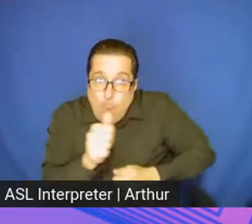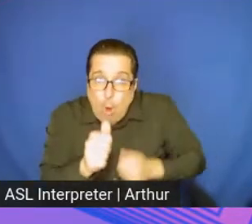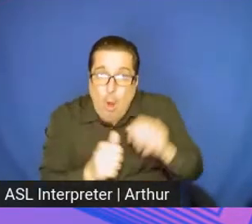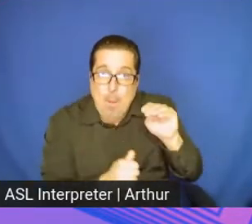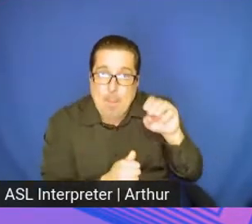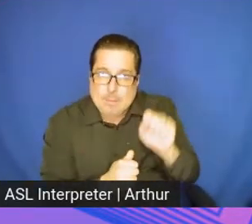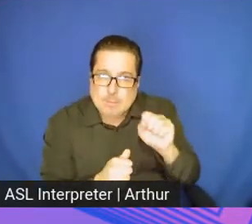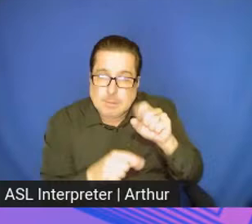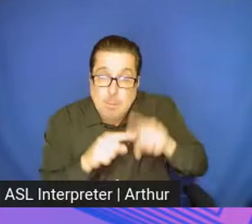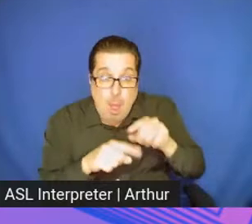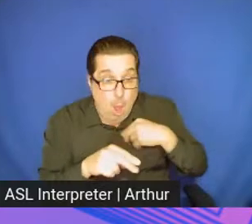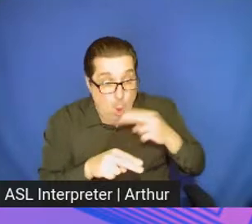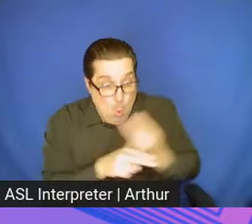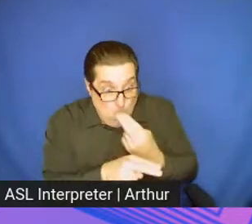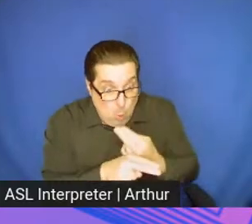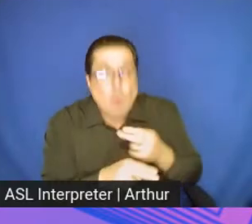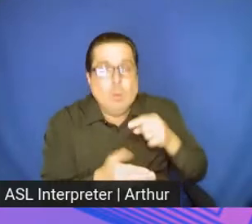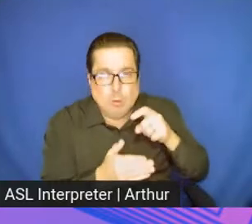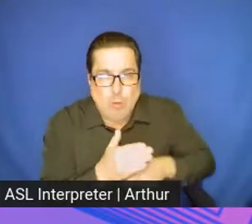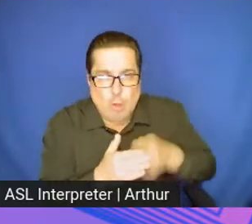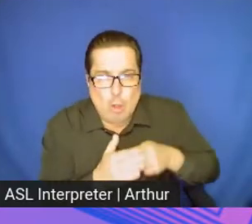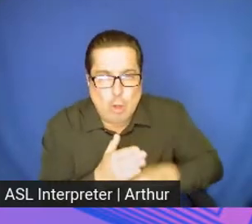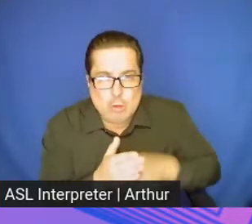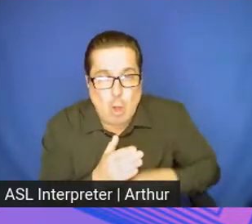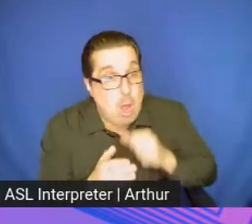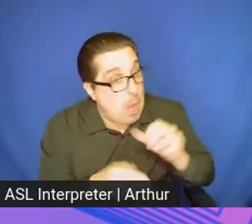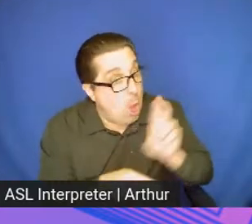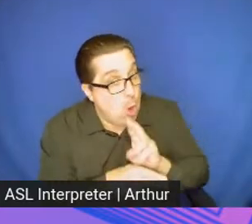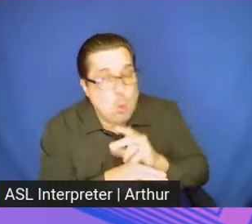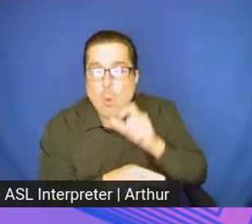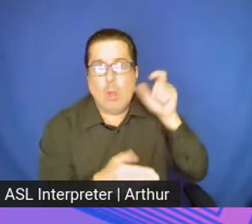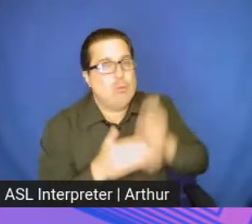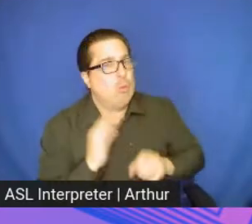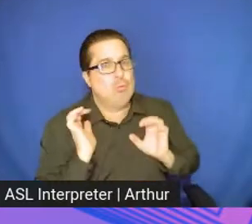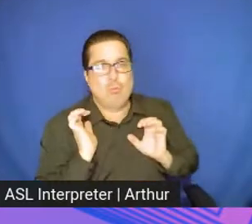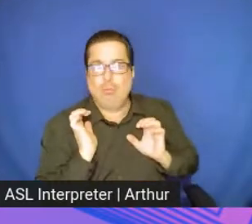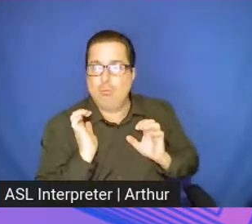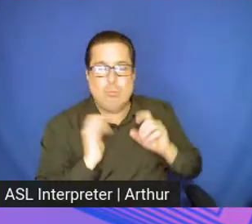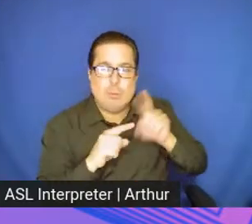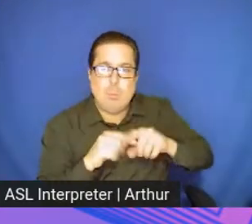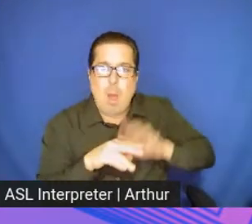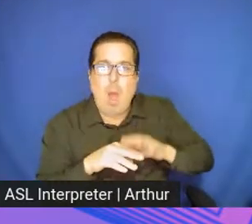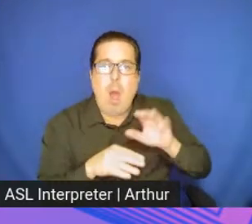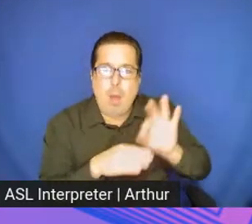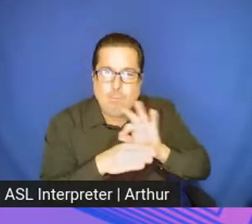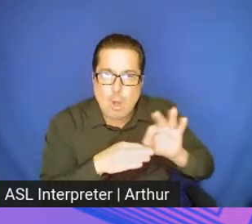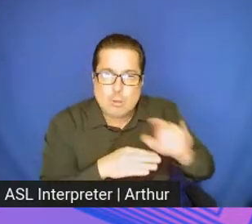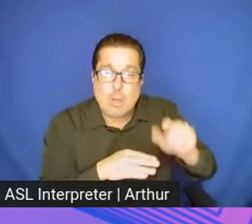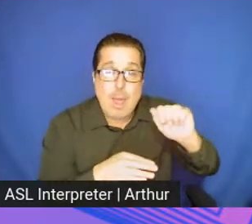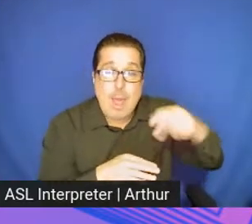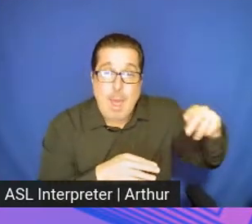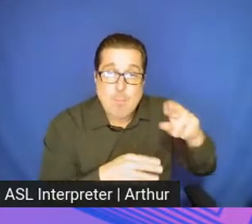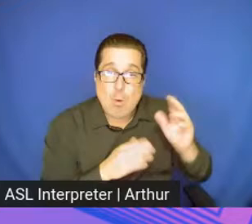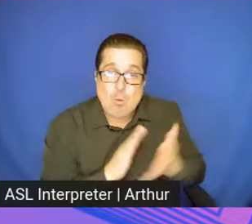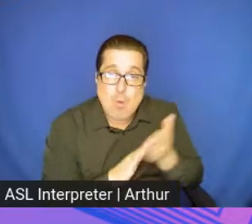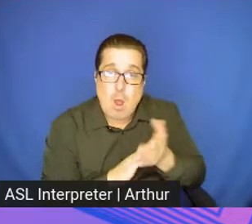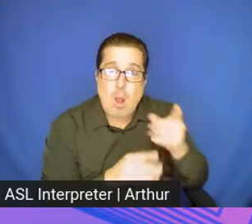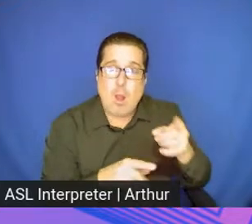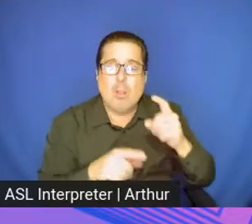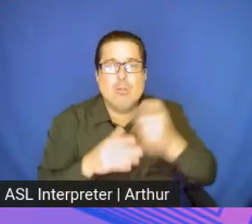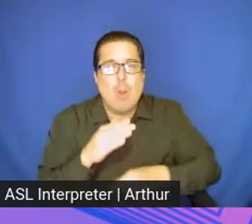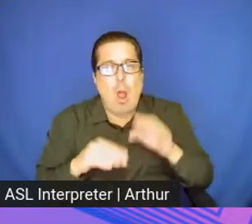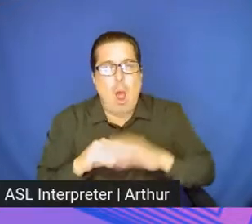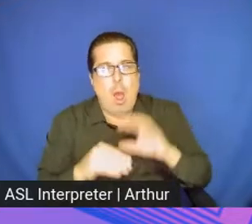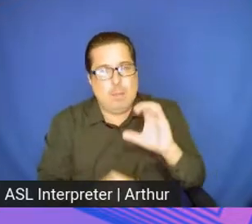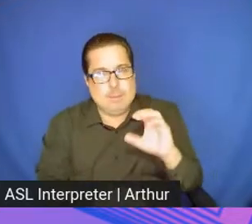much memory I had provisioned for that particular function. Now, this differs from App Runner, which charges based on CPU